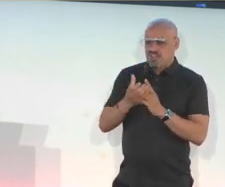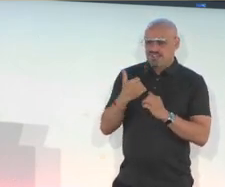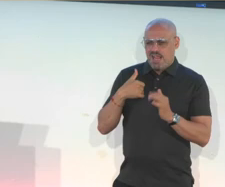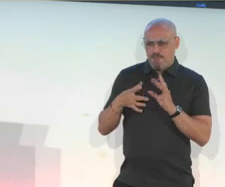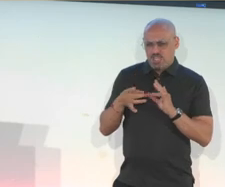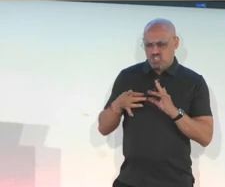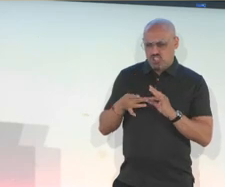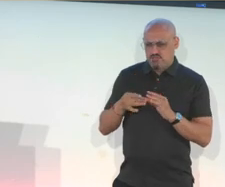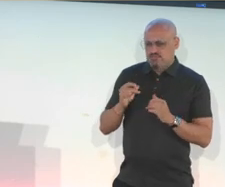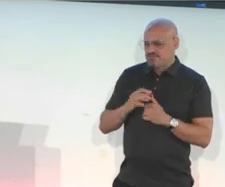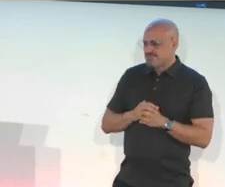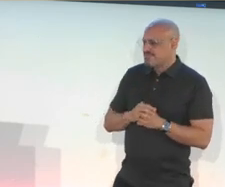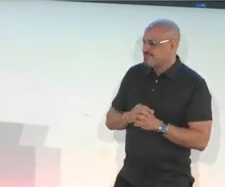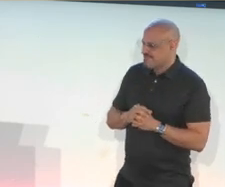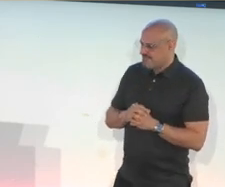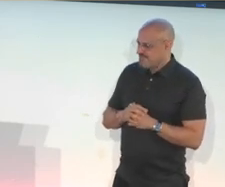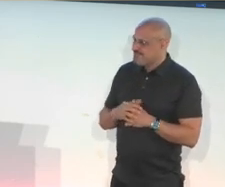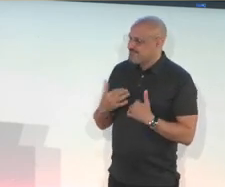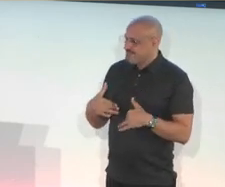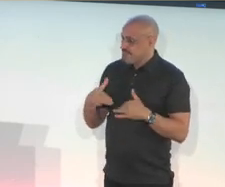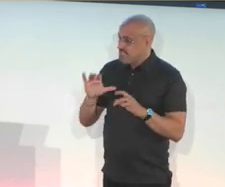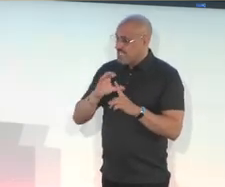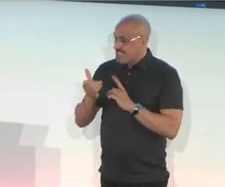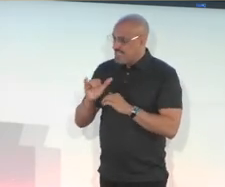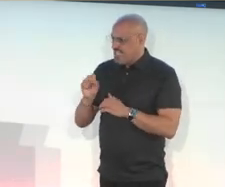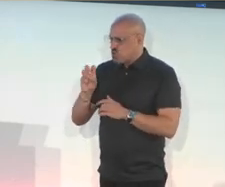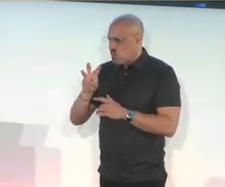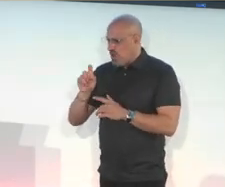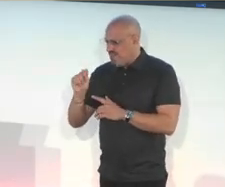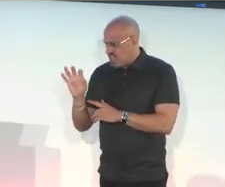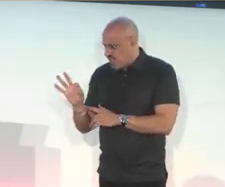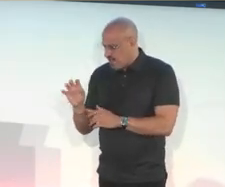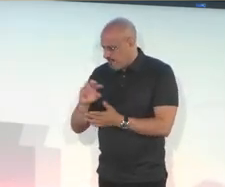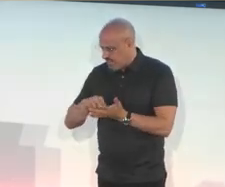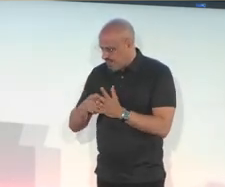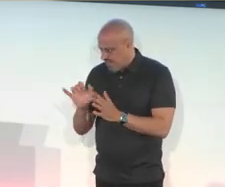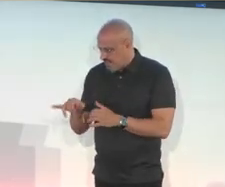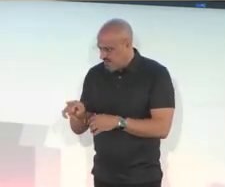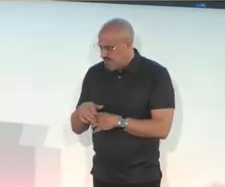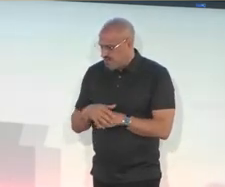mentioned? In cases like surveillance, you mean?